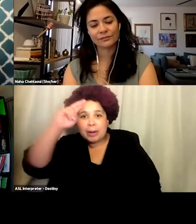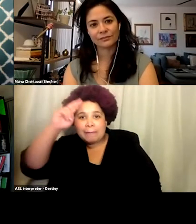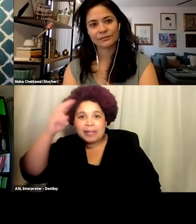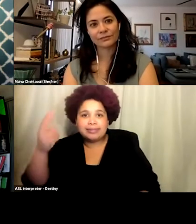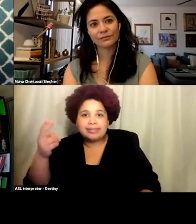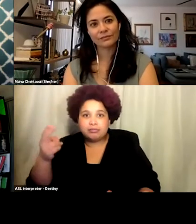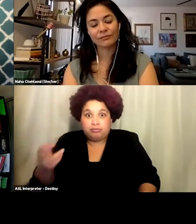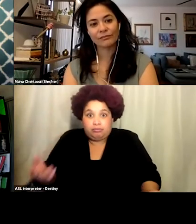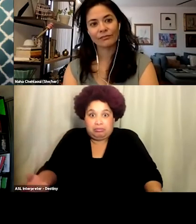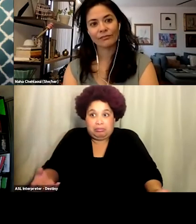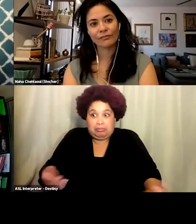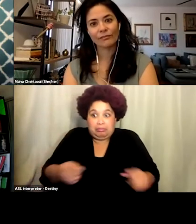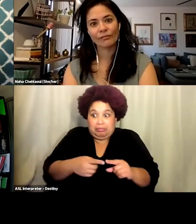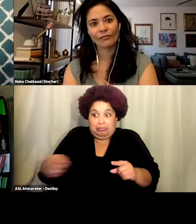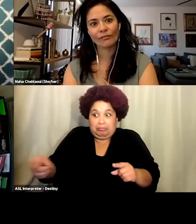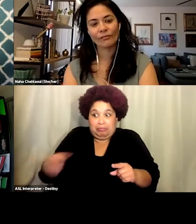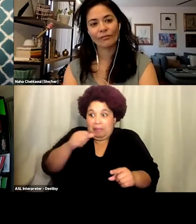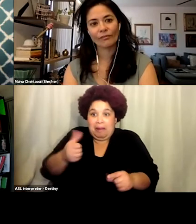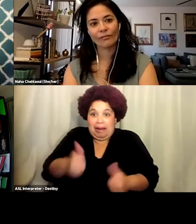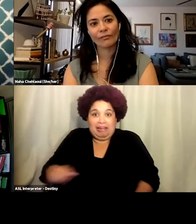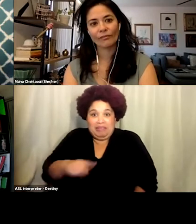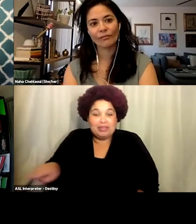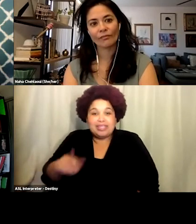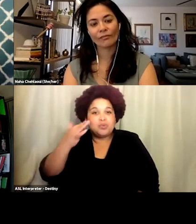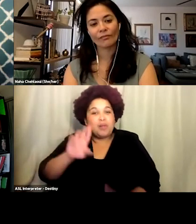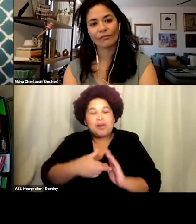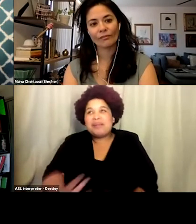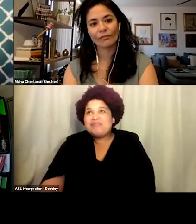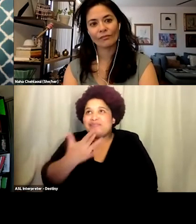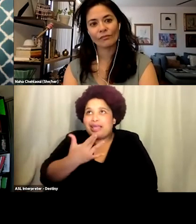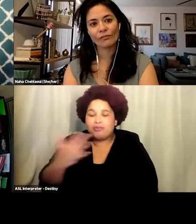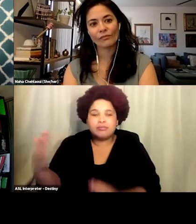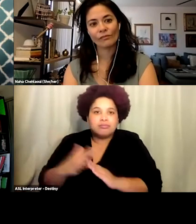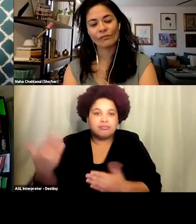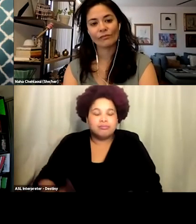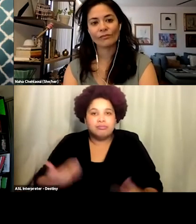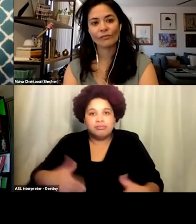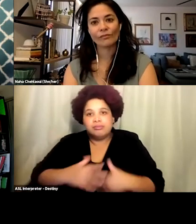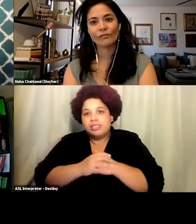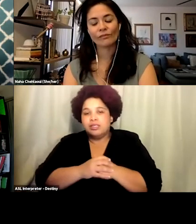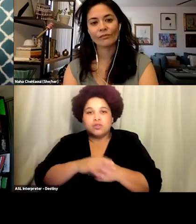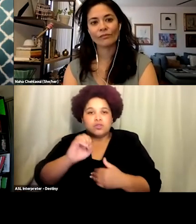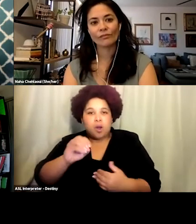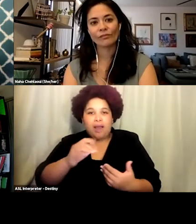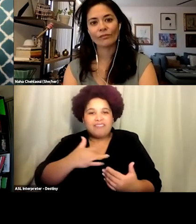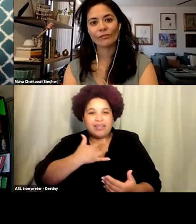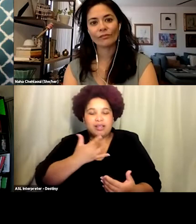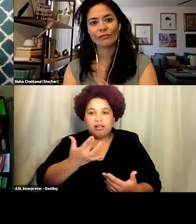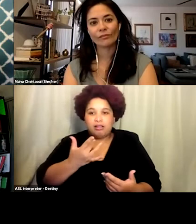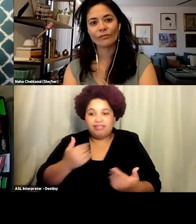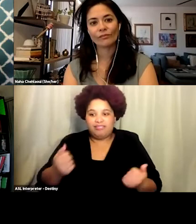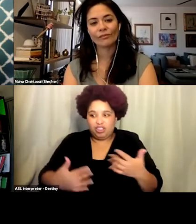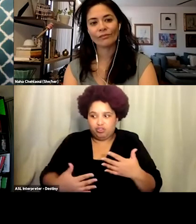and I don't identify with any of those things. And that's what makes that role one of my favorite roles. So yeah, I do feel a sense of fear